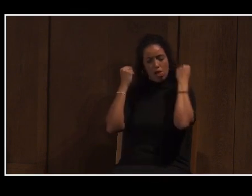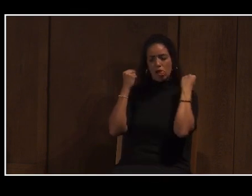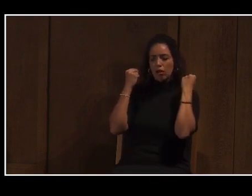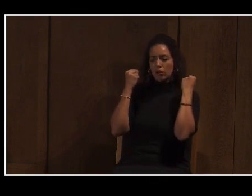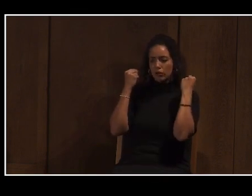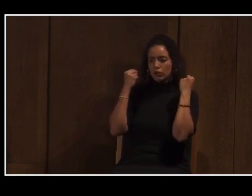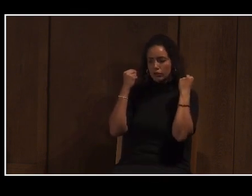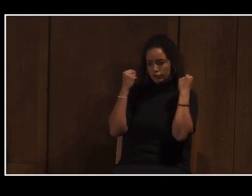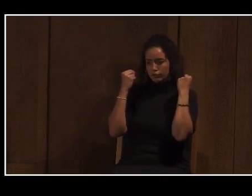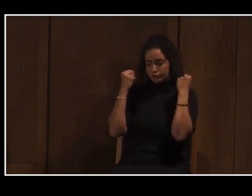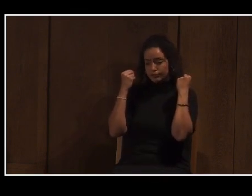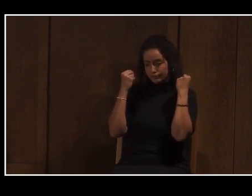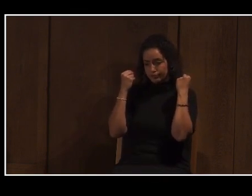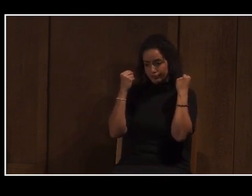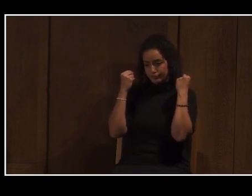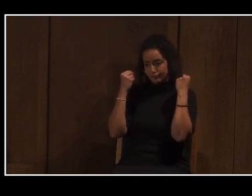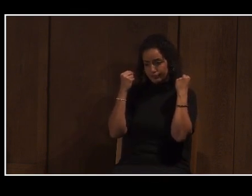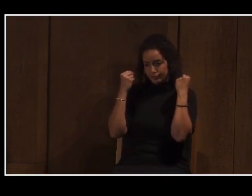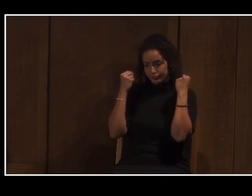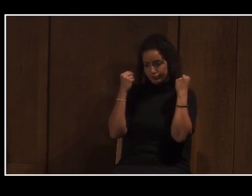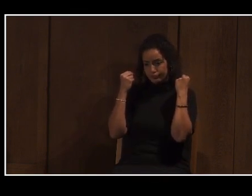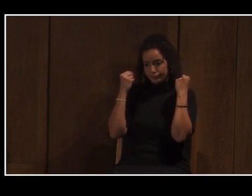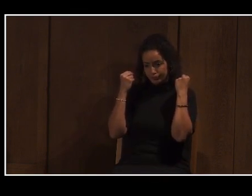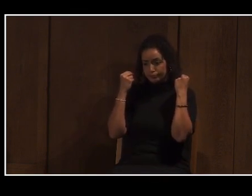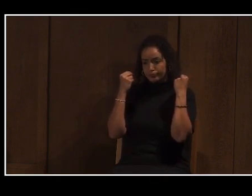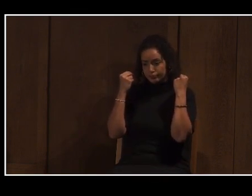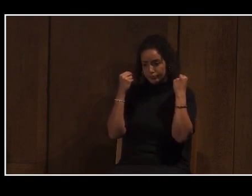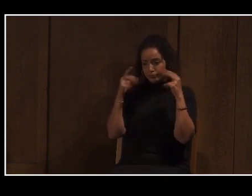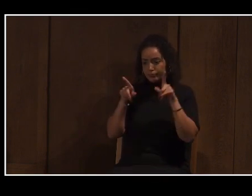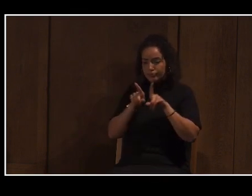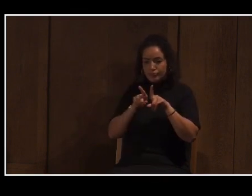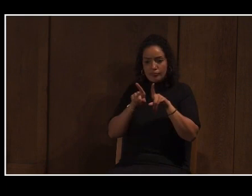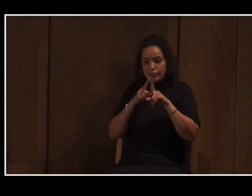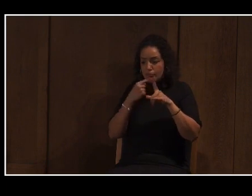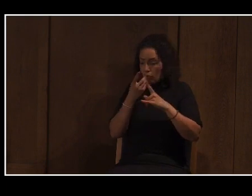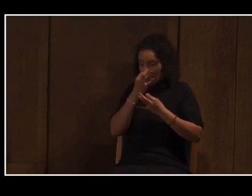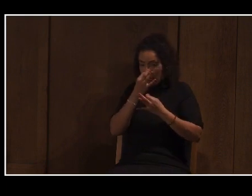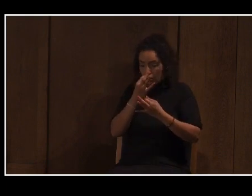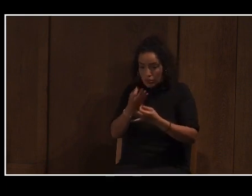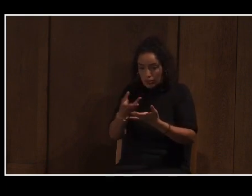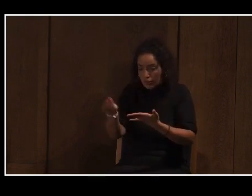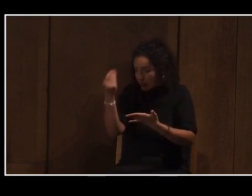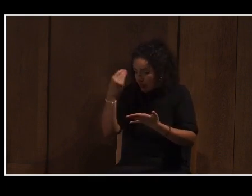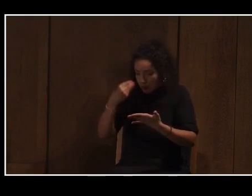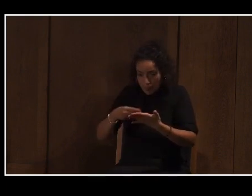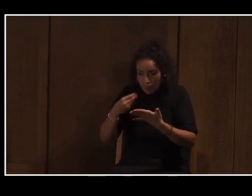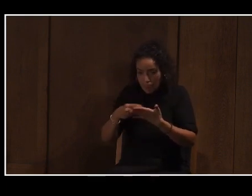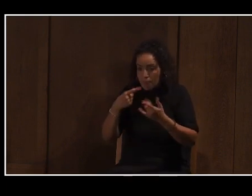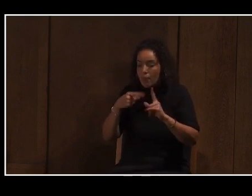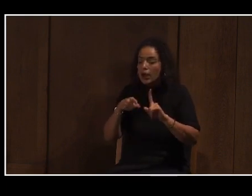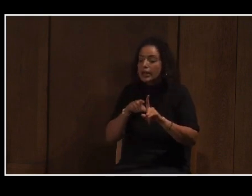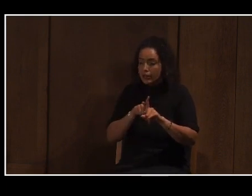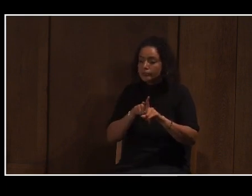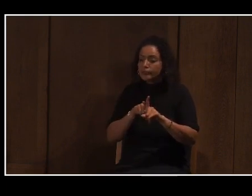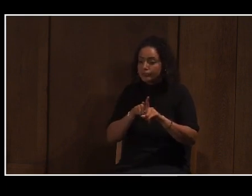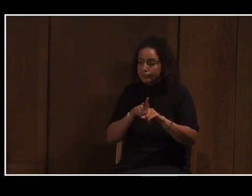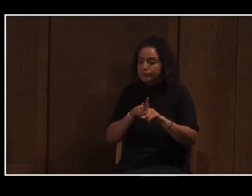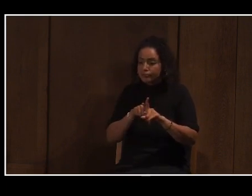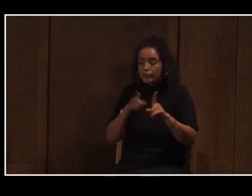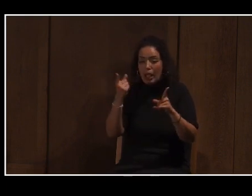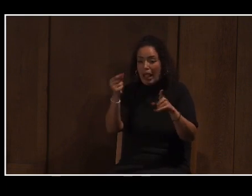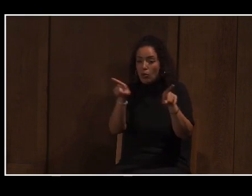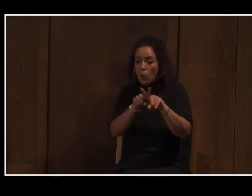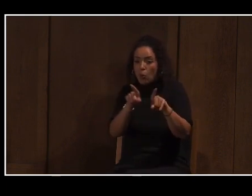either slip a paper with a tiny note on it into a ballot box and hope to ask someone to do it on your